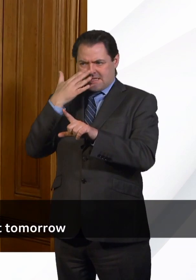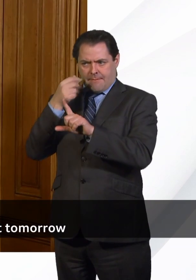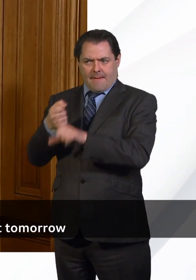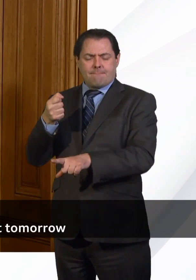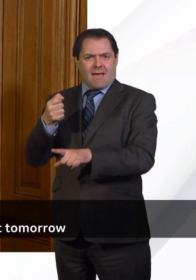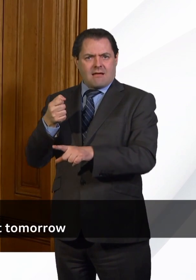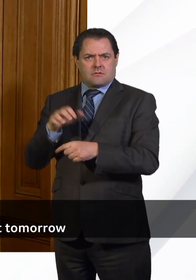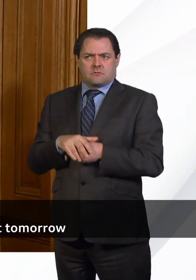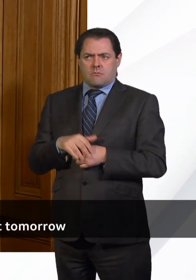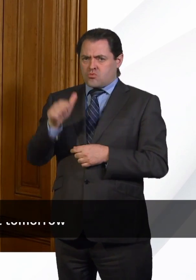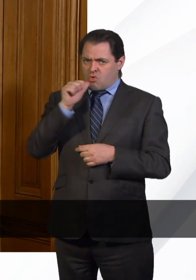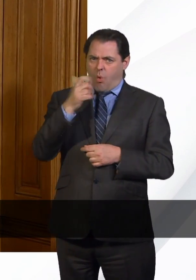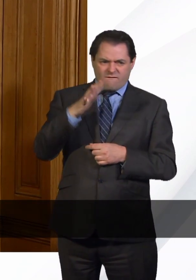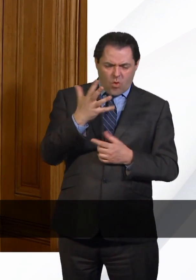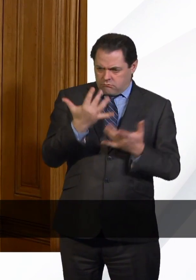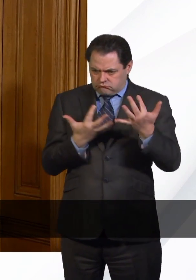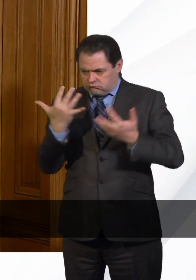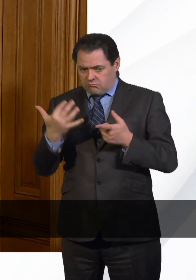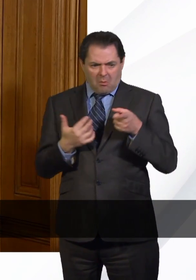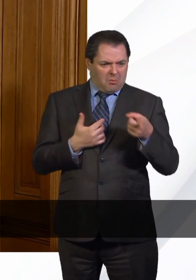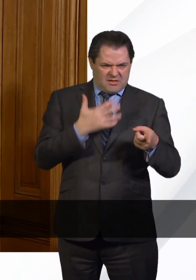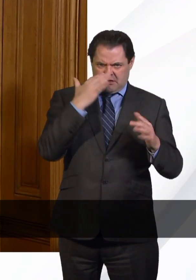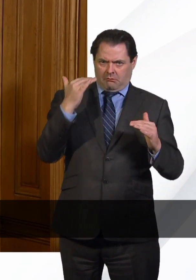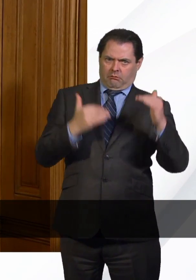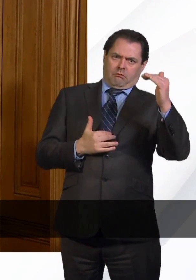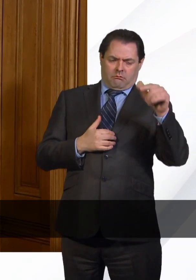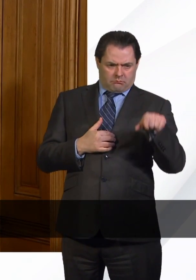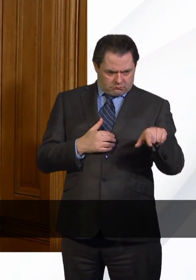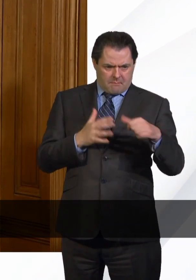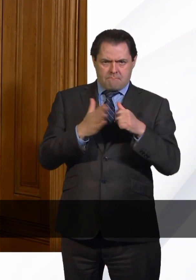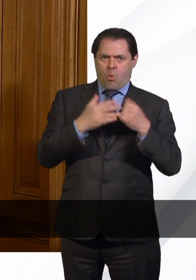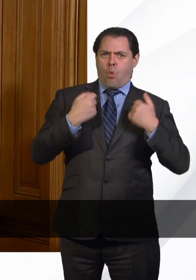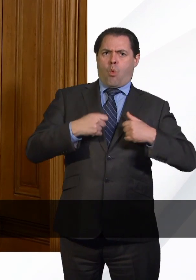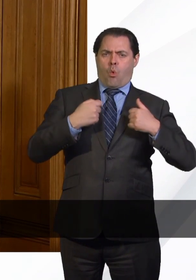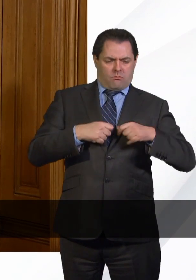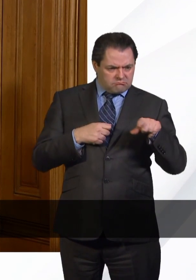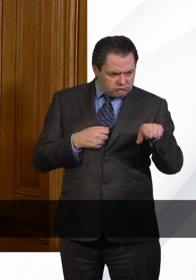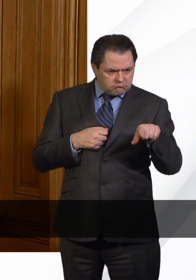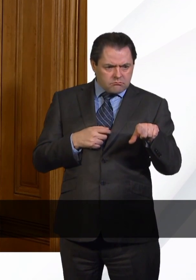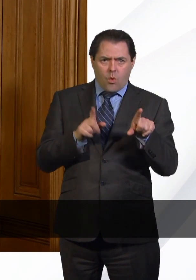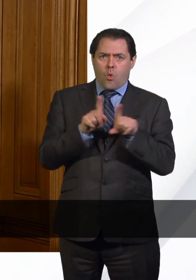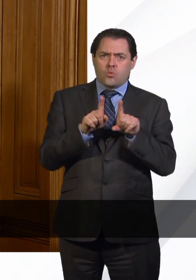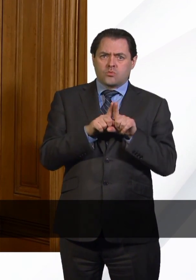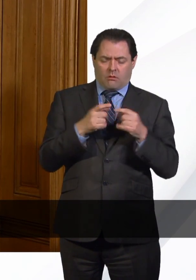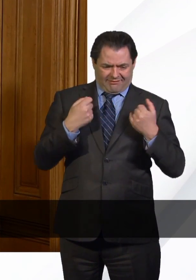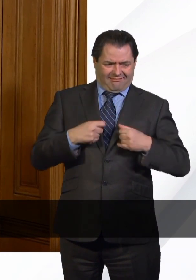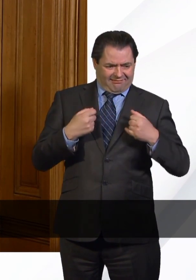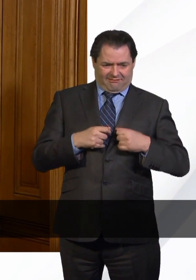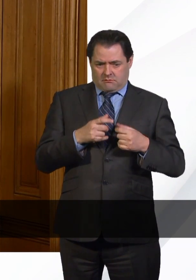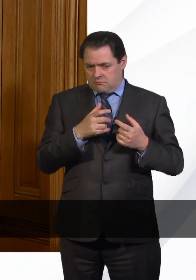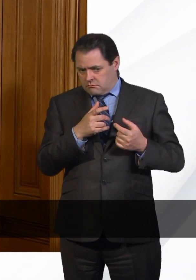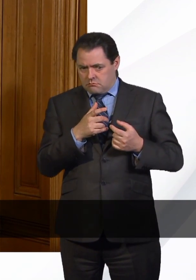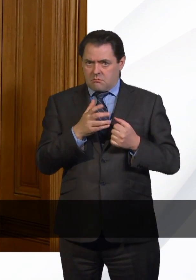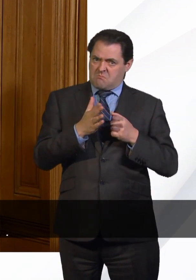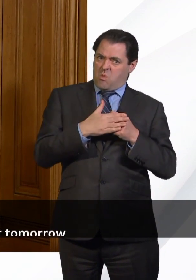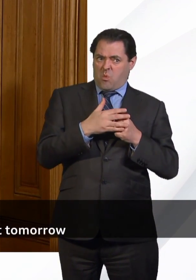in BME groups is greater, that there are more people with the infection, and those who have the infection have worse outcomes